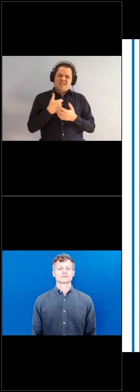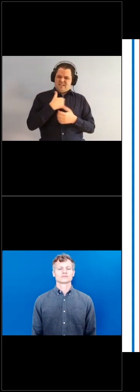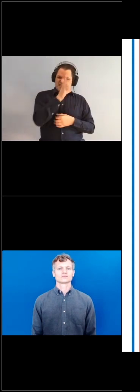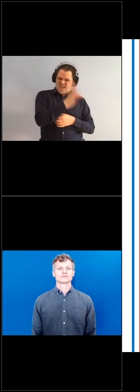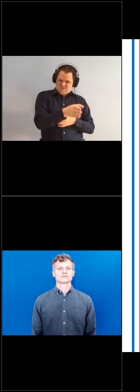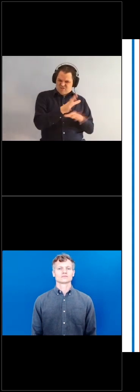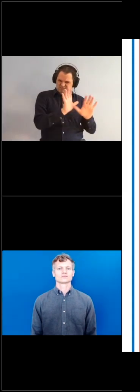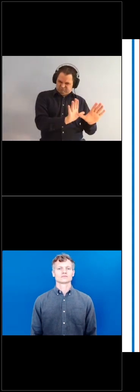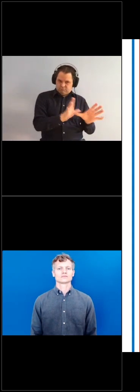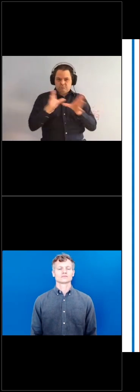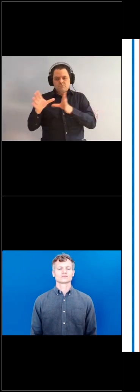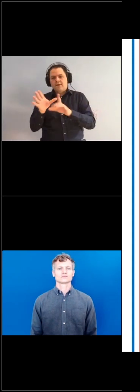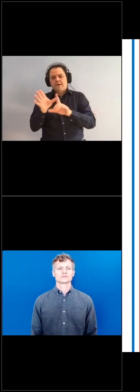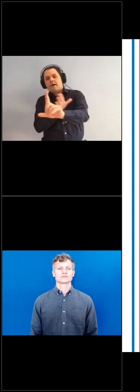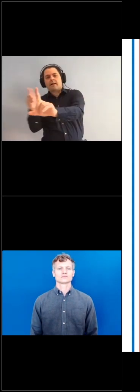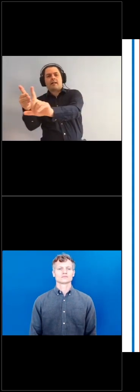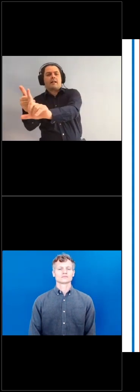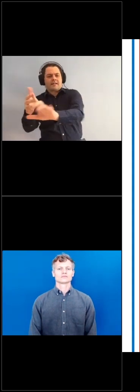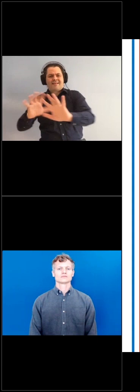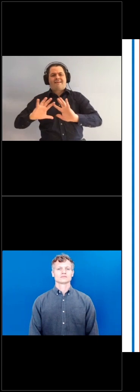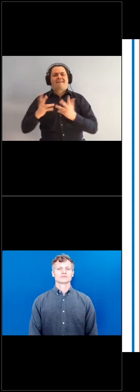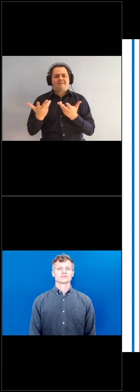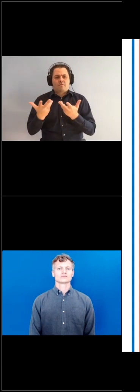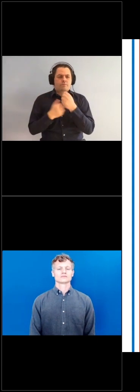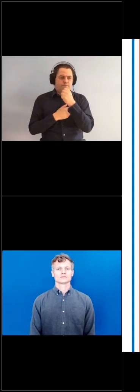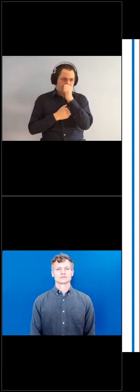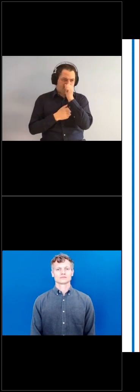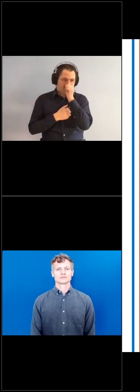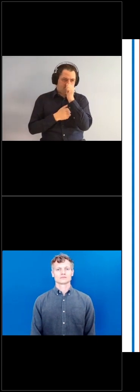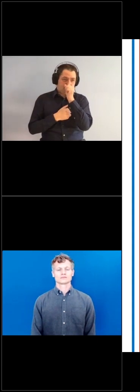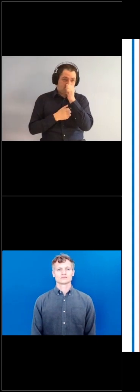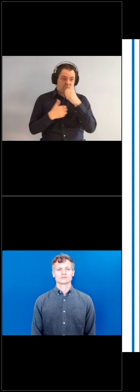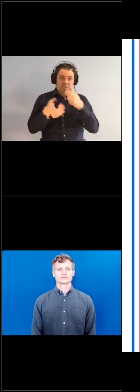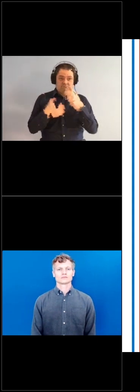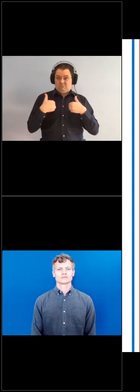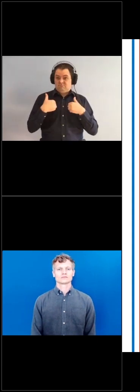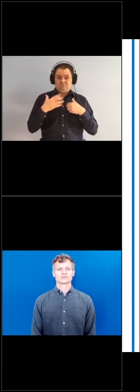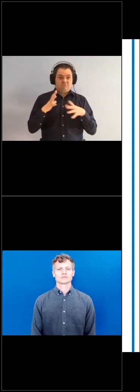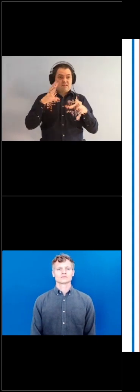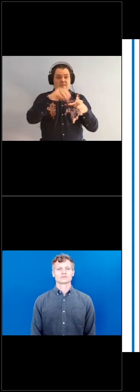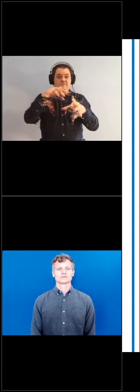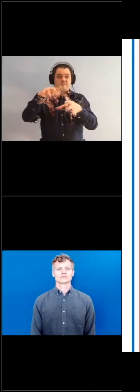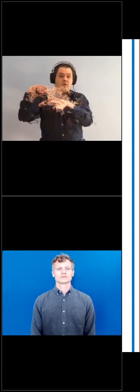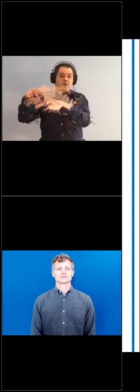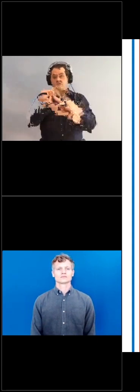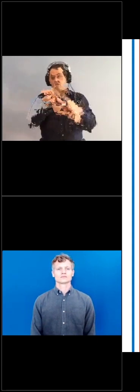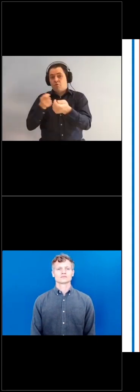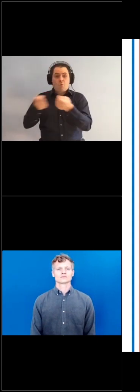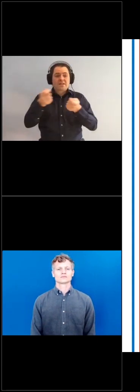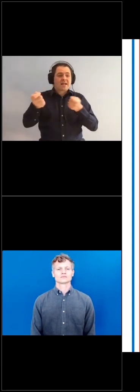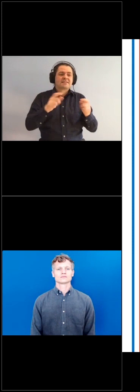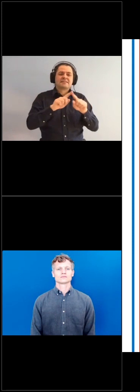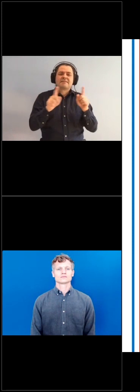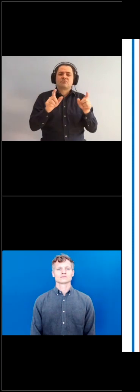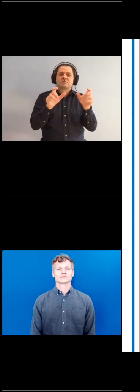interventions, basically what we're having is we're just being part of all the coordinating pillars, or as many